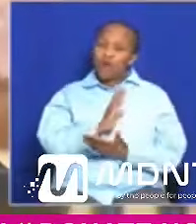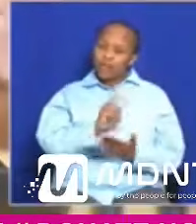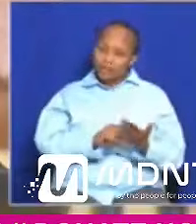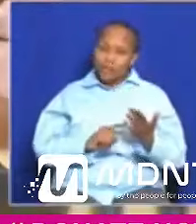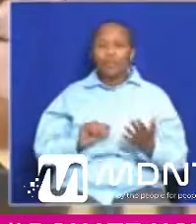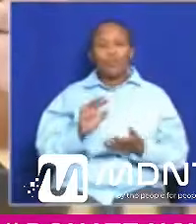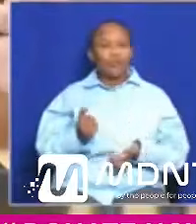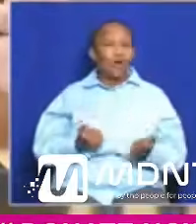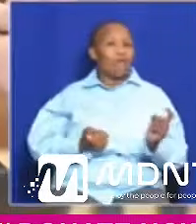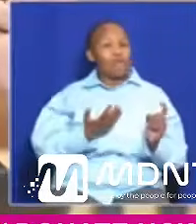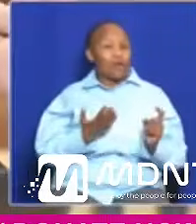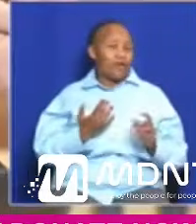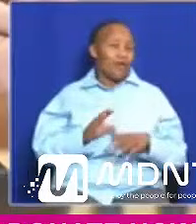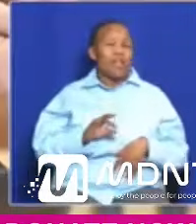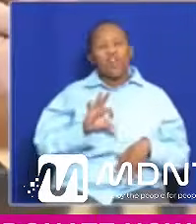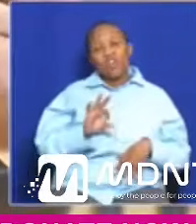the Commissions Act.